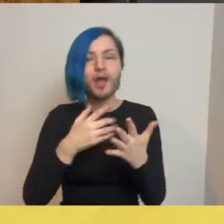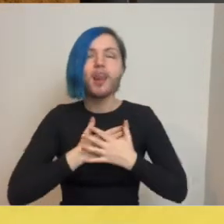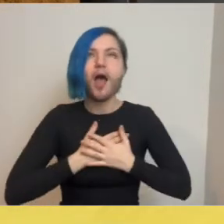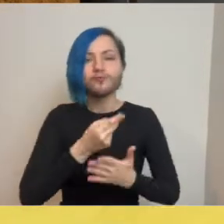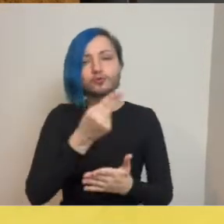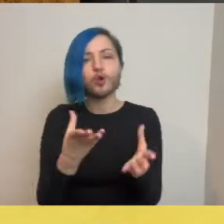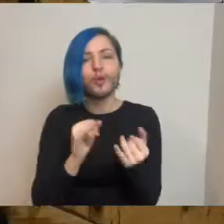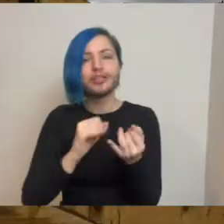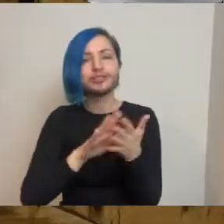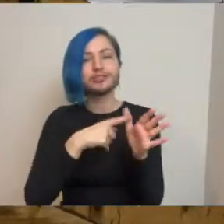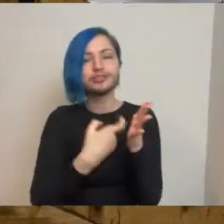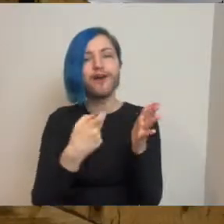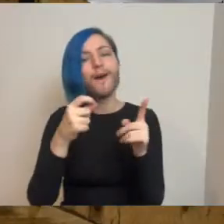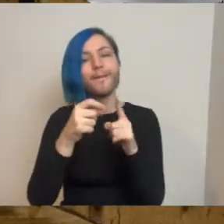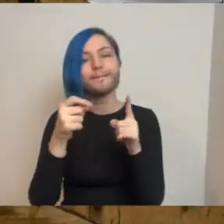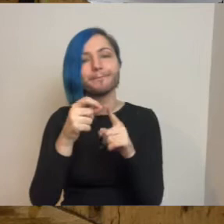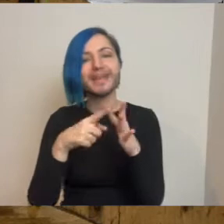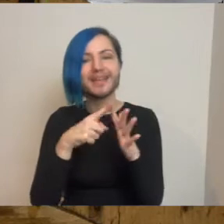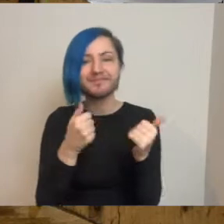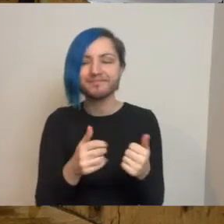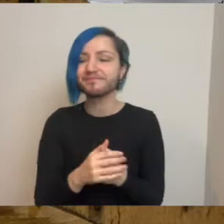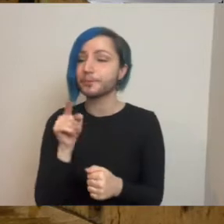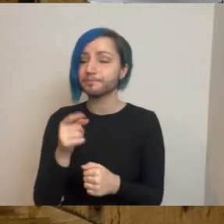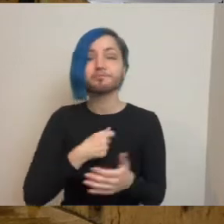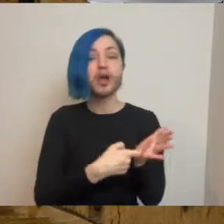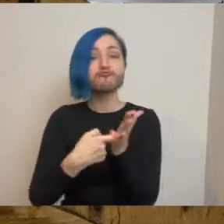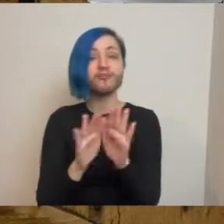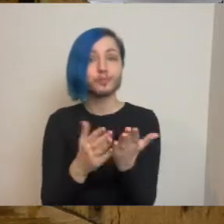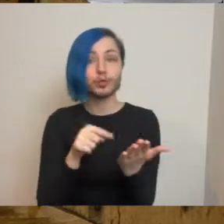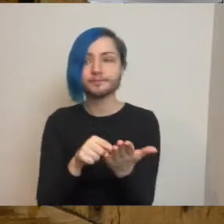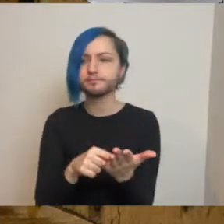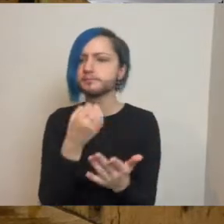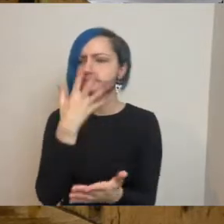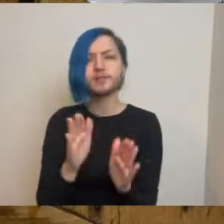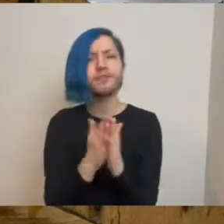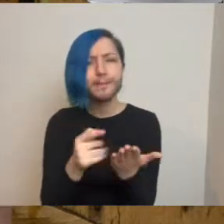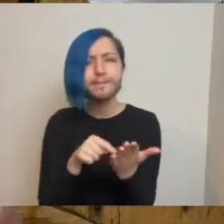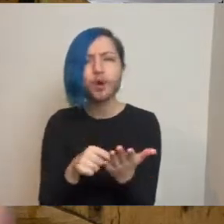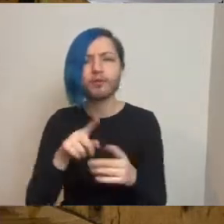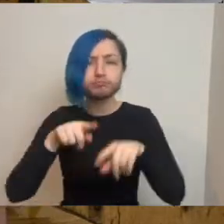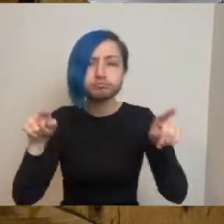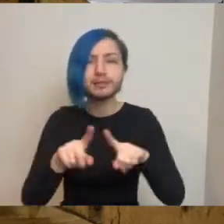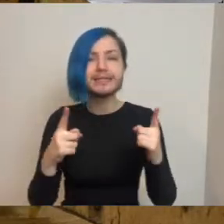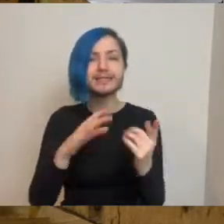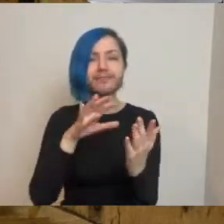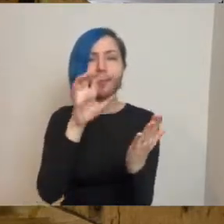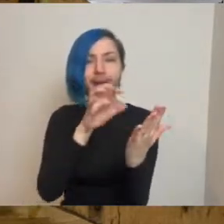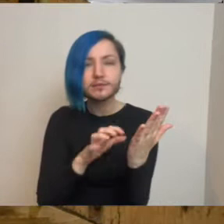Sharpie. Okay, so this is my reference material. Now, this is a lovely book on different kinds of